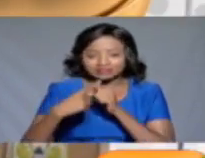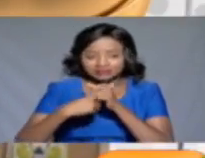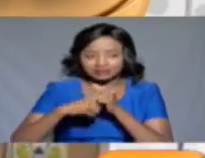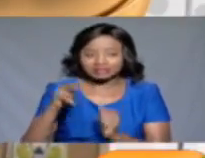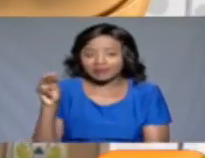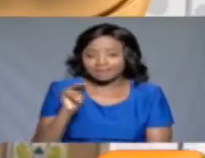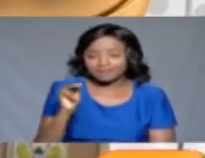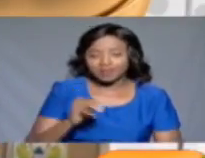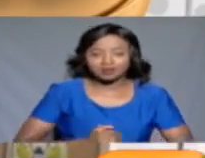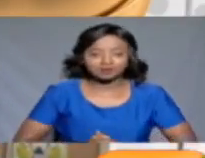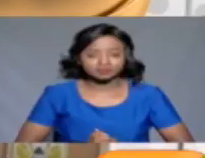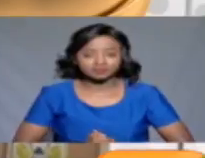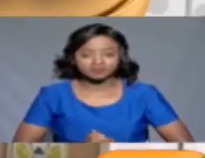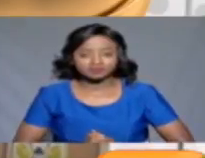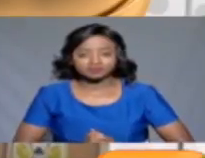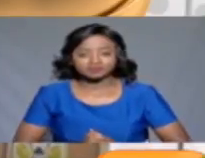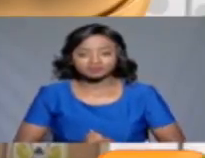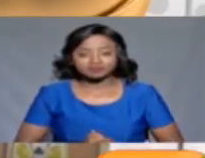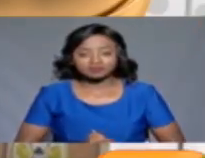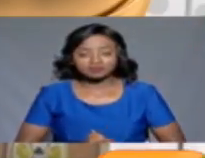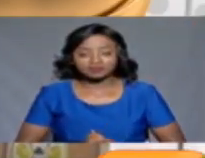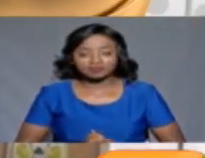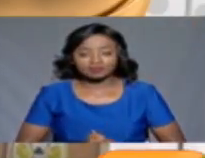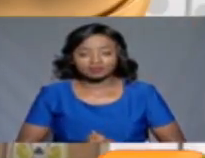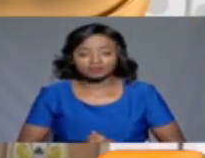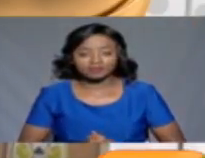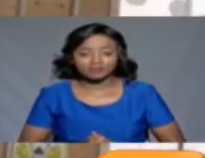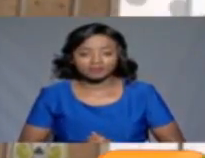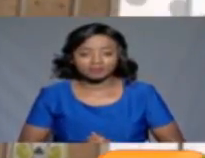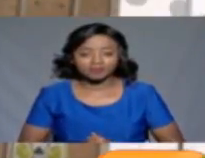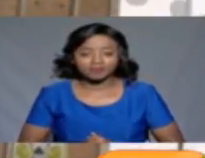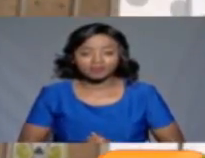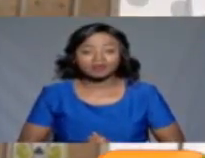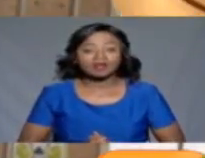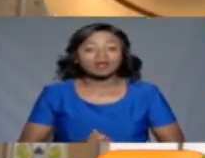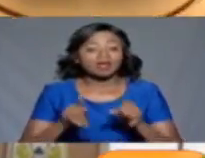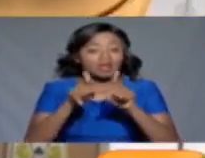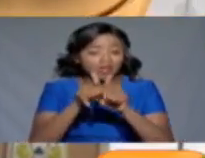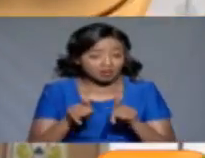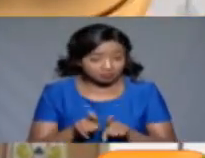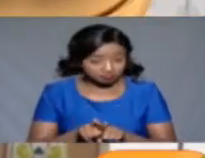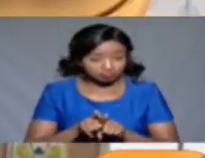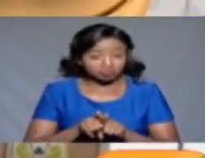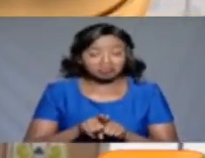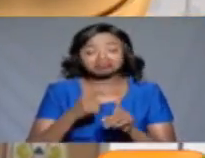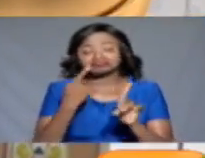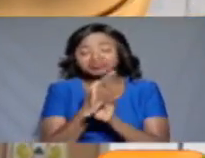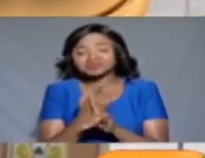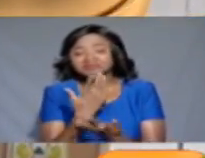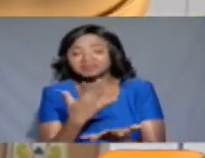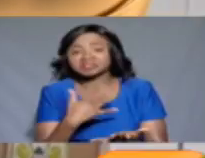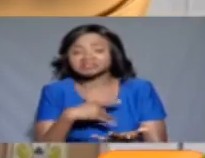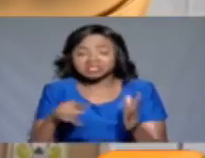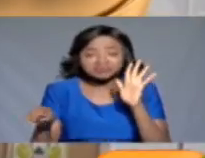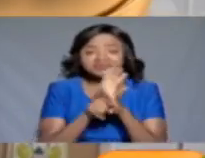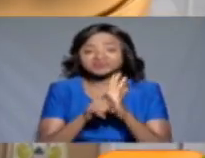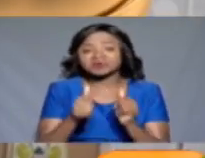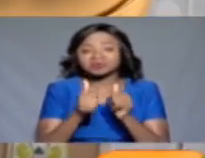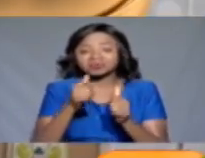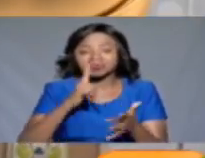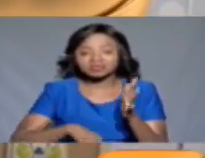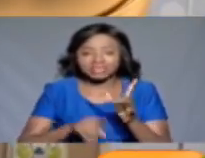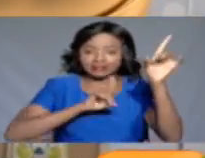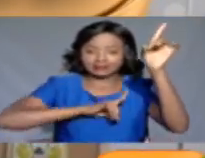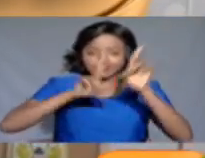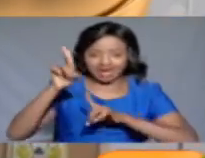House today by Budget Committee Chairman Kimani Shongwa. Among the axed budget items include domestic travel and other